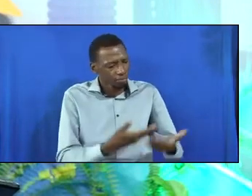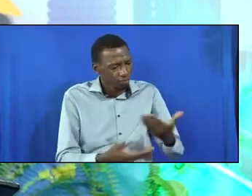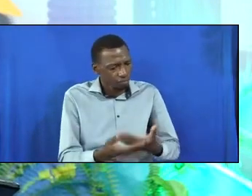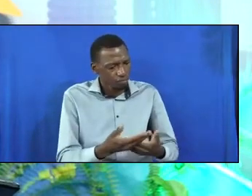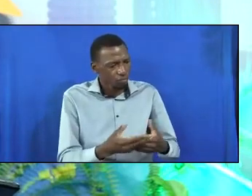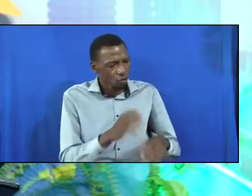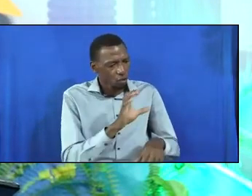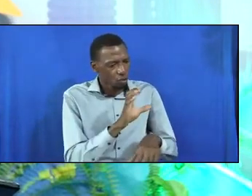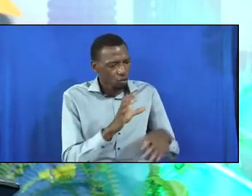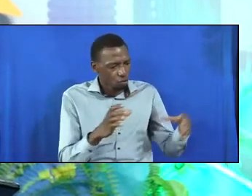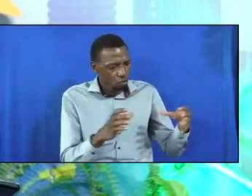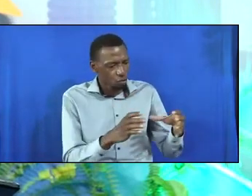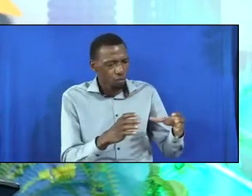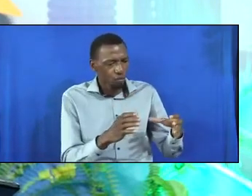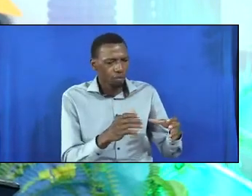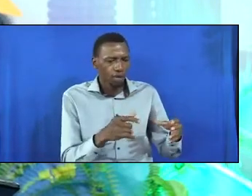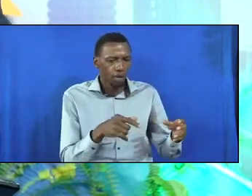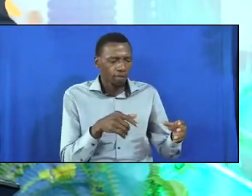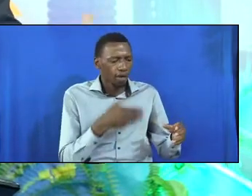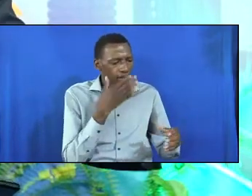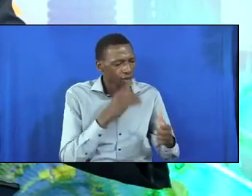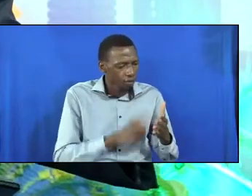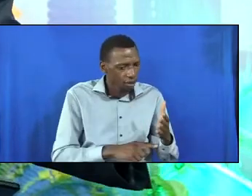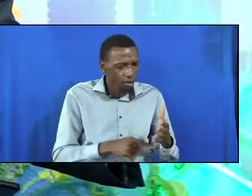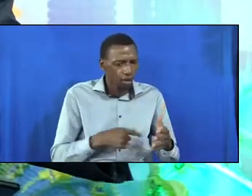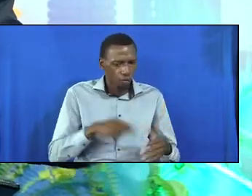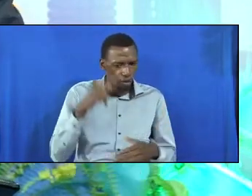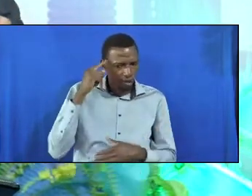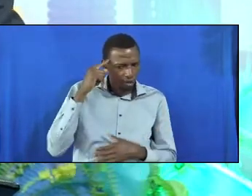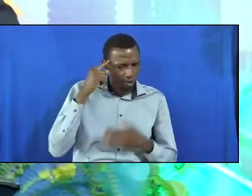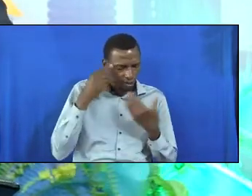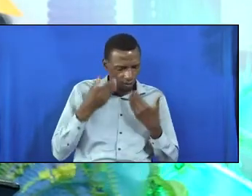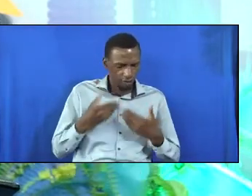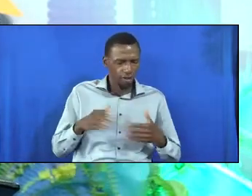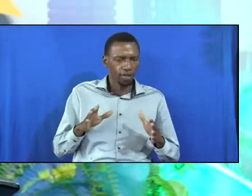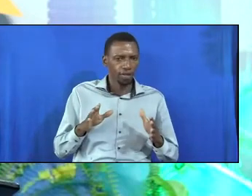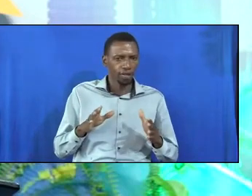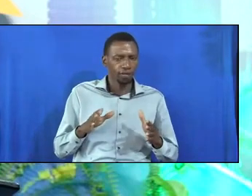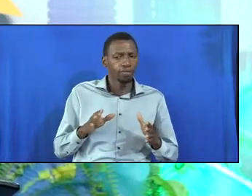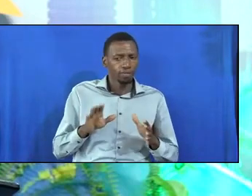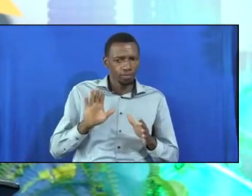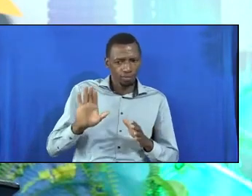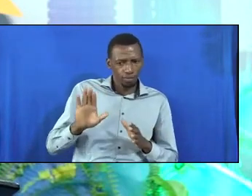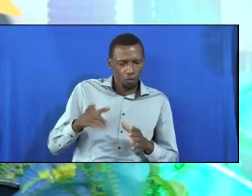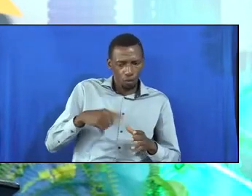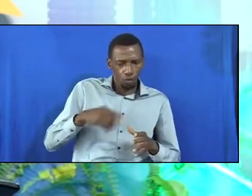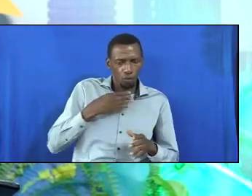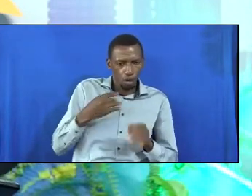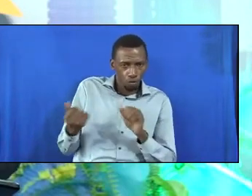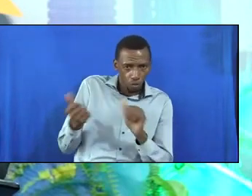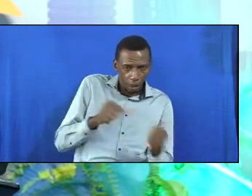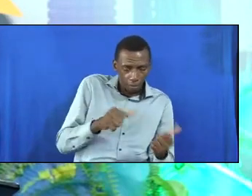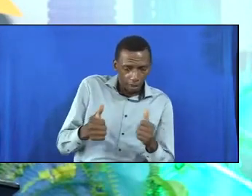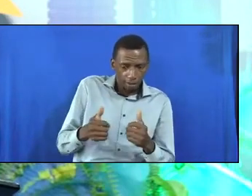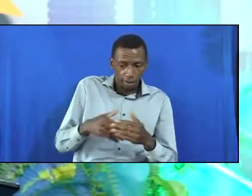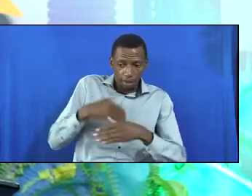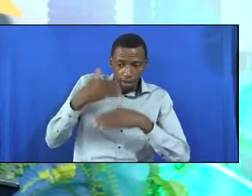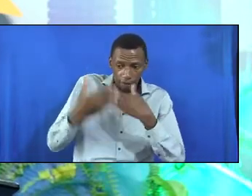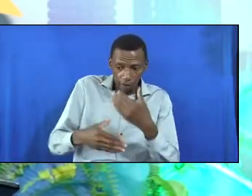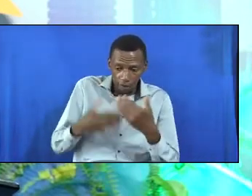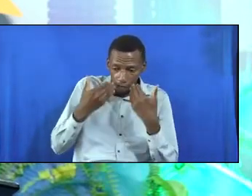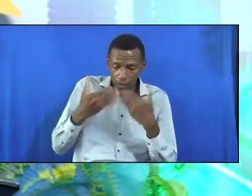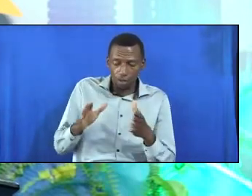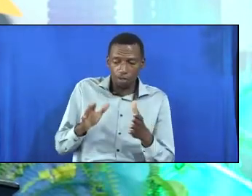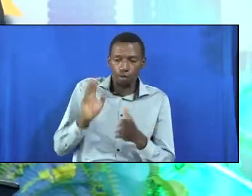"We have thought about your request. Just allow us to baptize, then we shall talk about your request." He said,